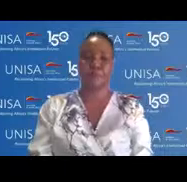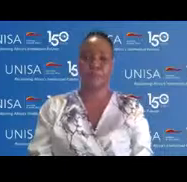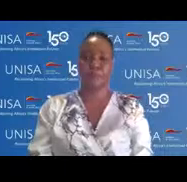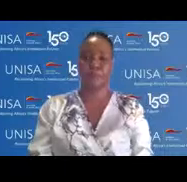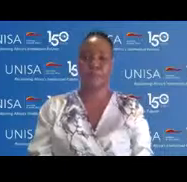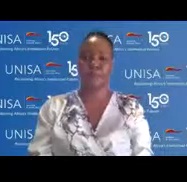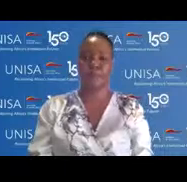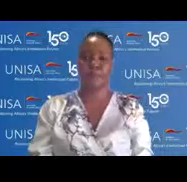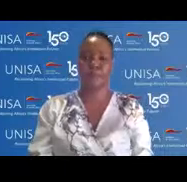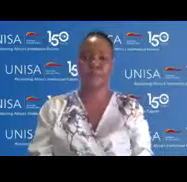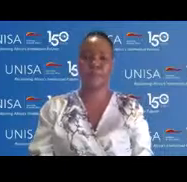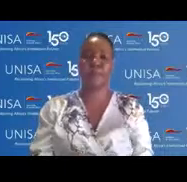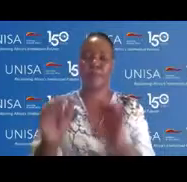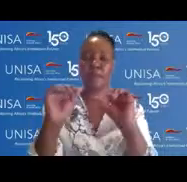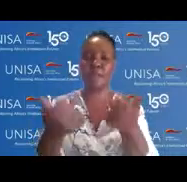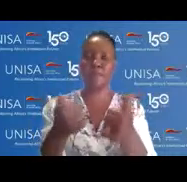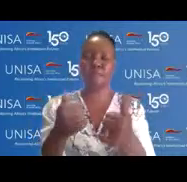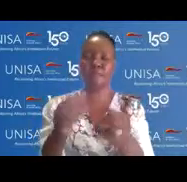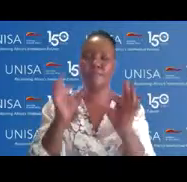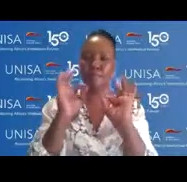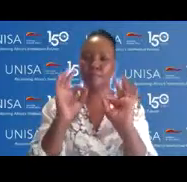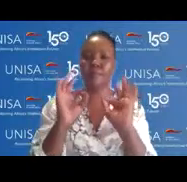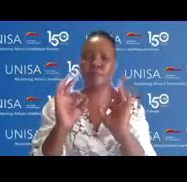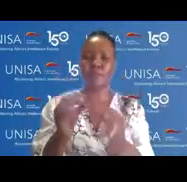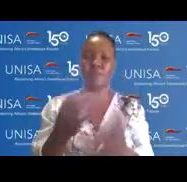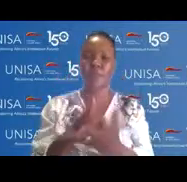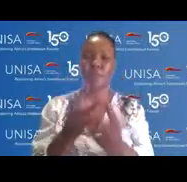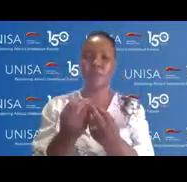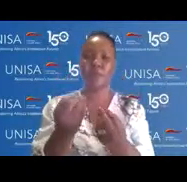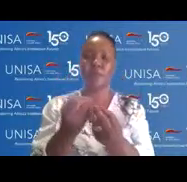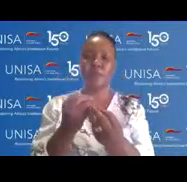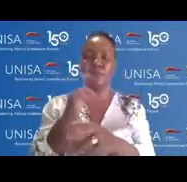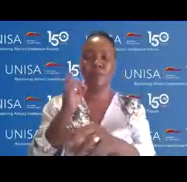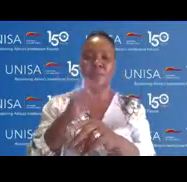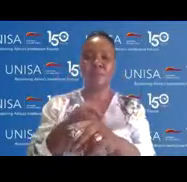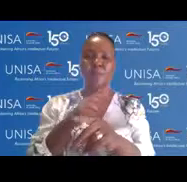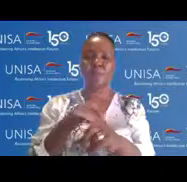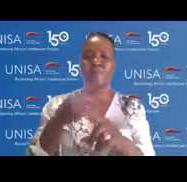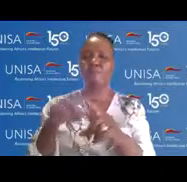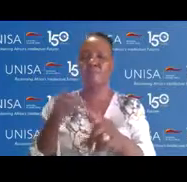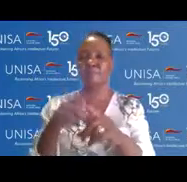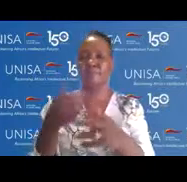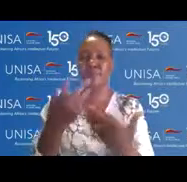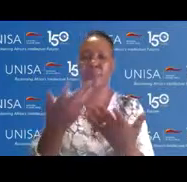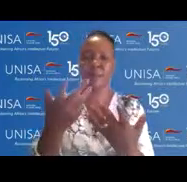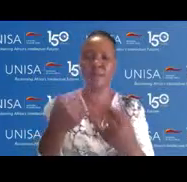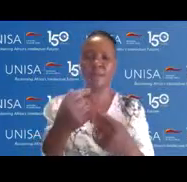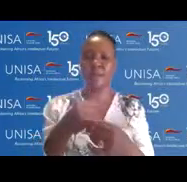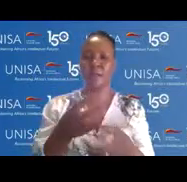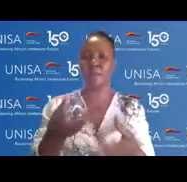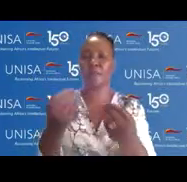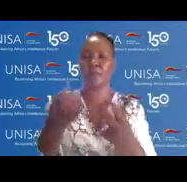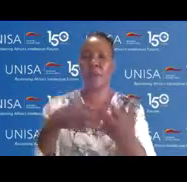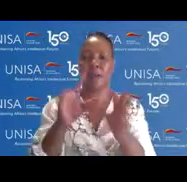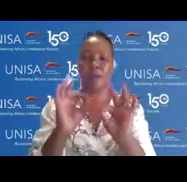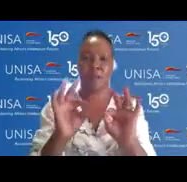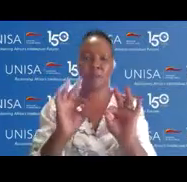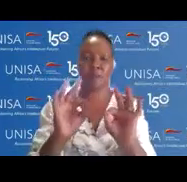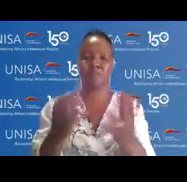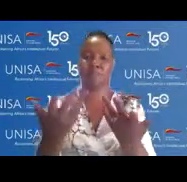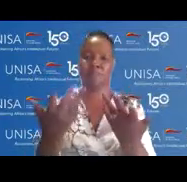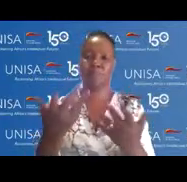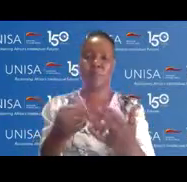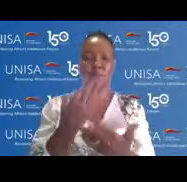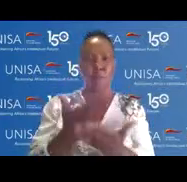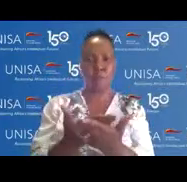All right, super. So it's just something you have to sort of go play around with, fiddle with, and then get it right, guys. So there we go. It is possible.